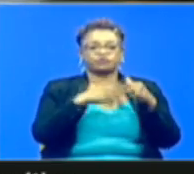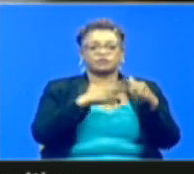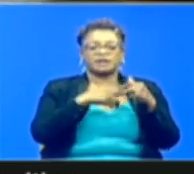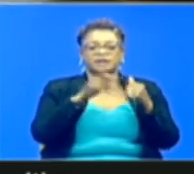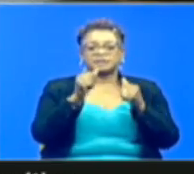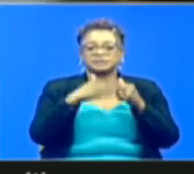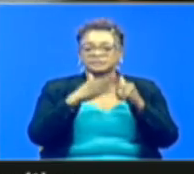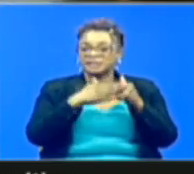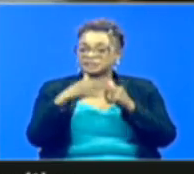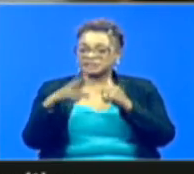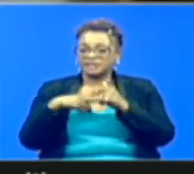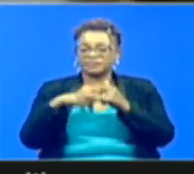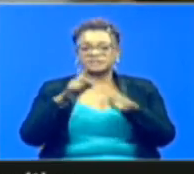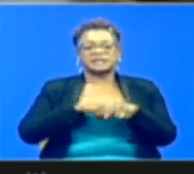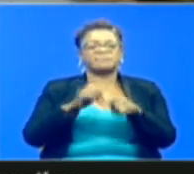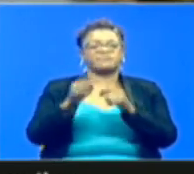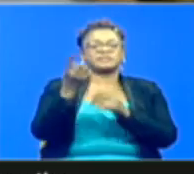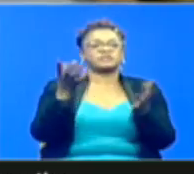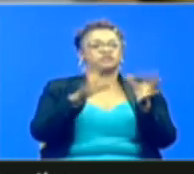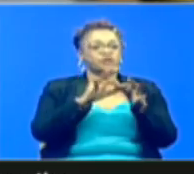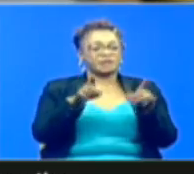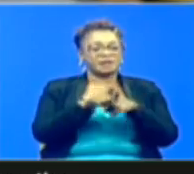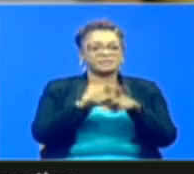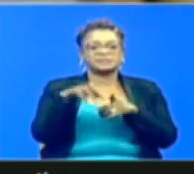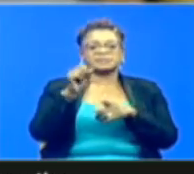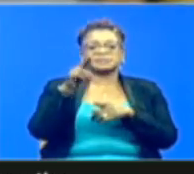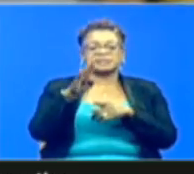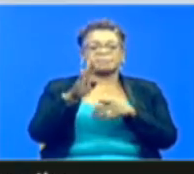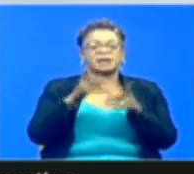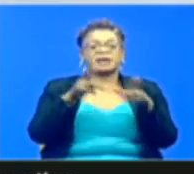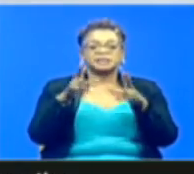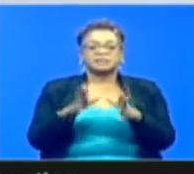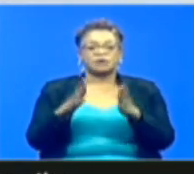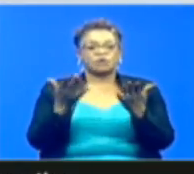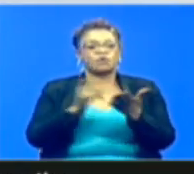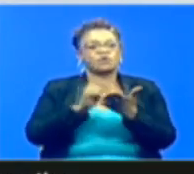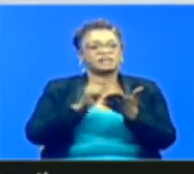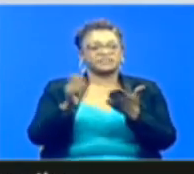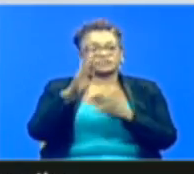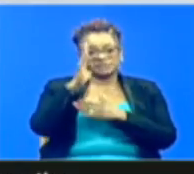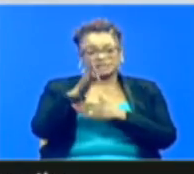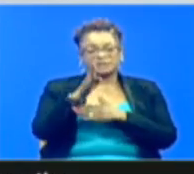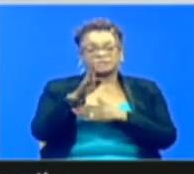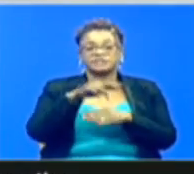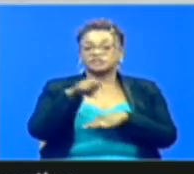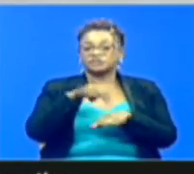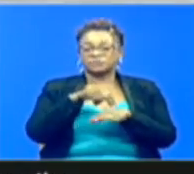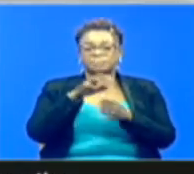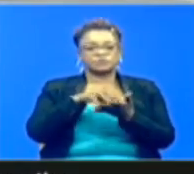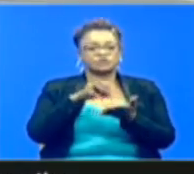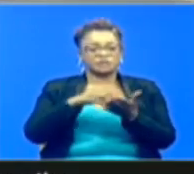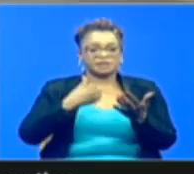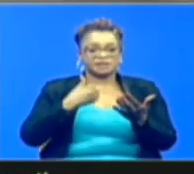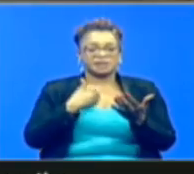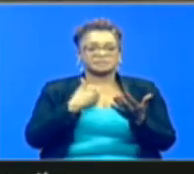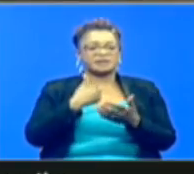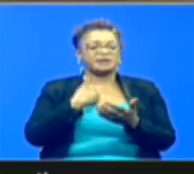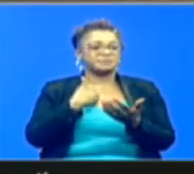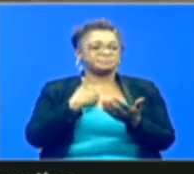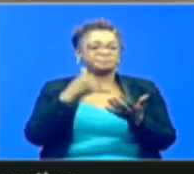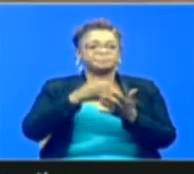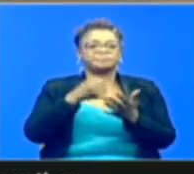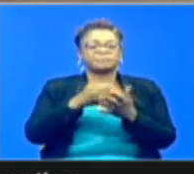July 1997, when he first joined as a sub-editor or writer for the Sunday Nation. Now, other positions he has held include